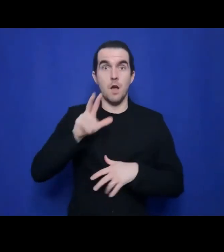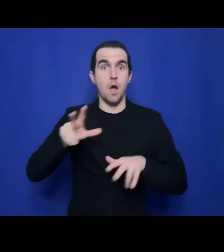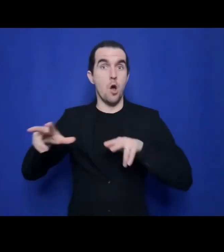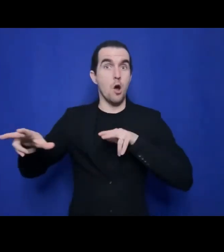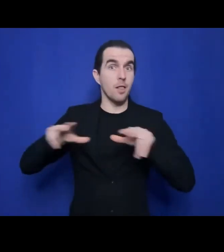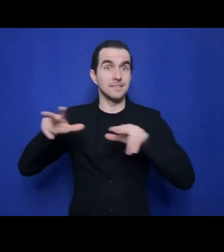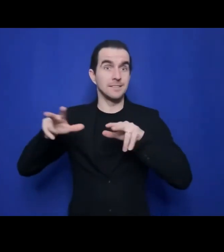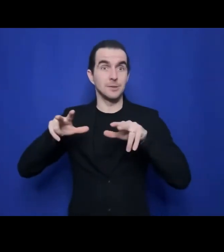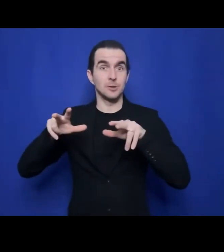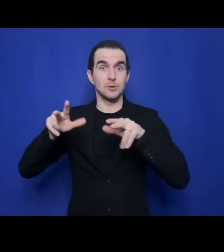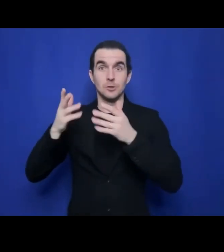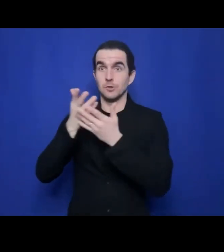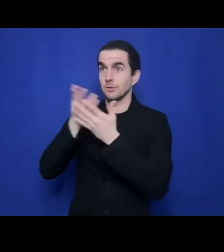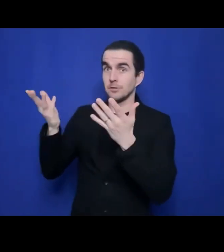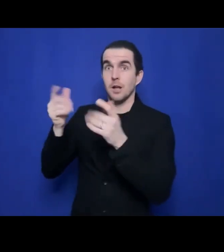inclusive